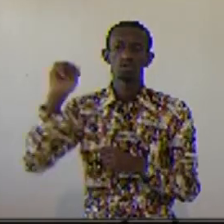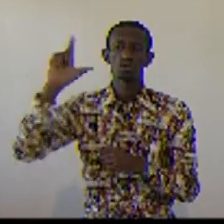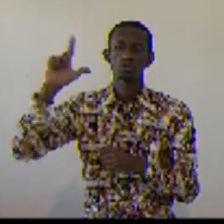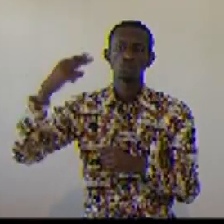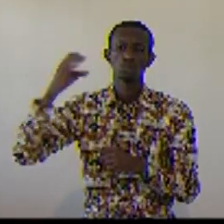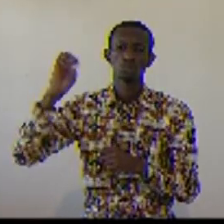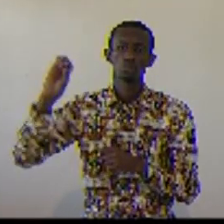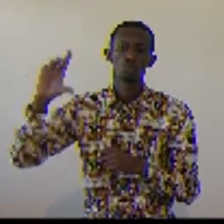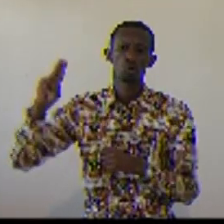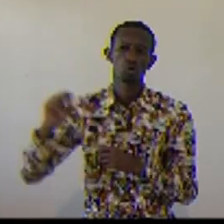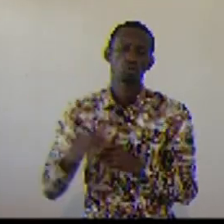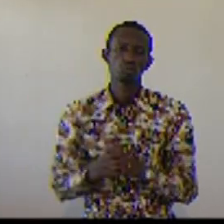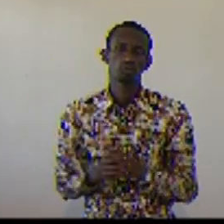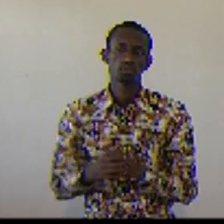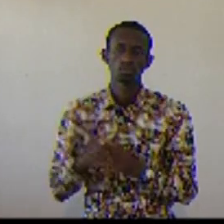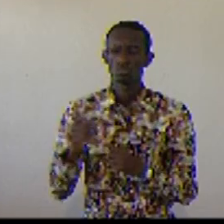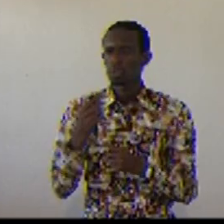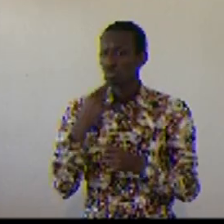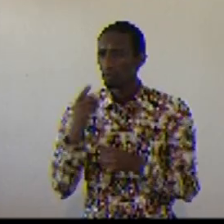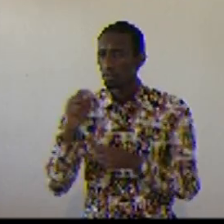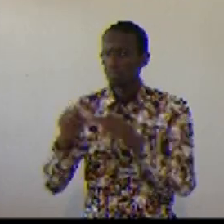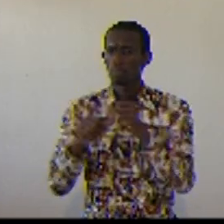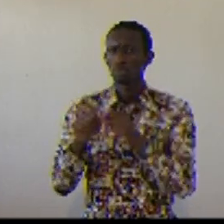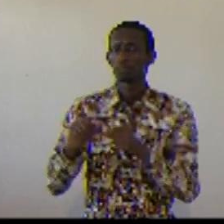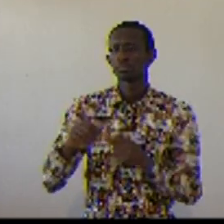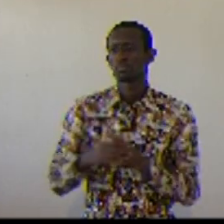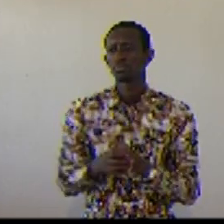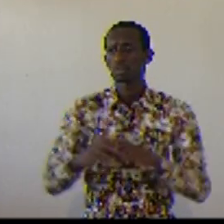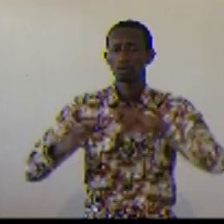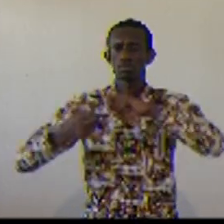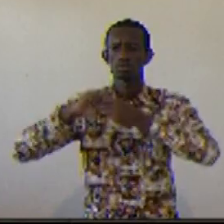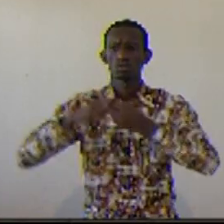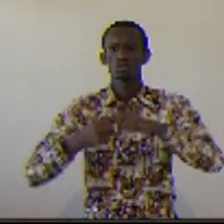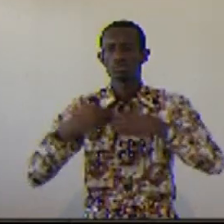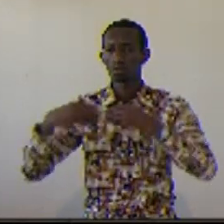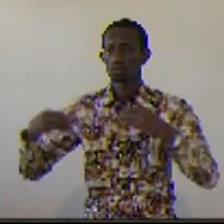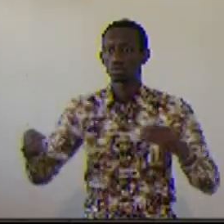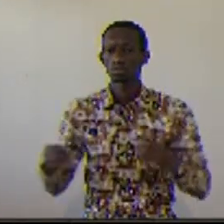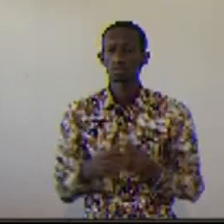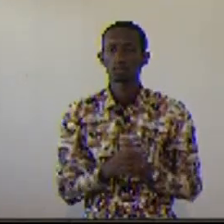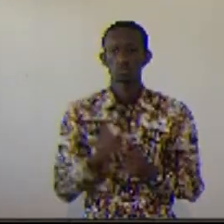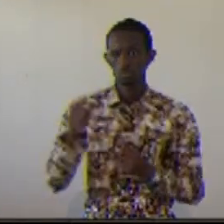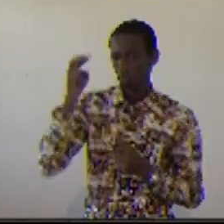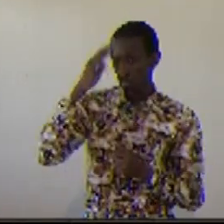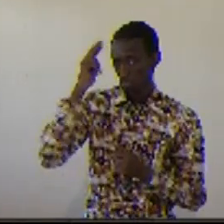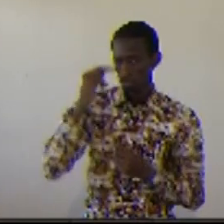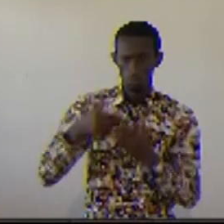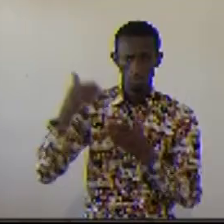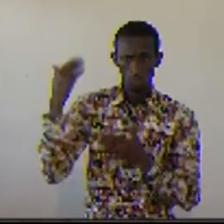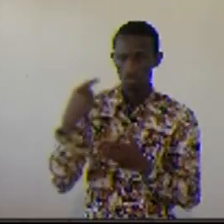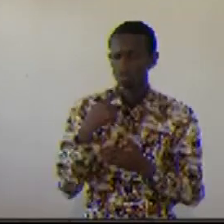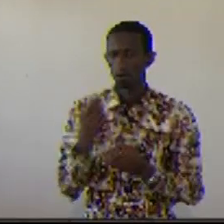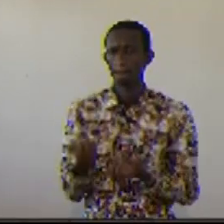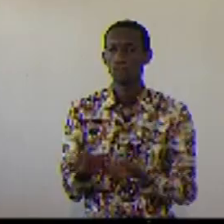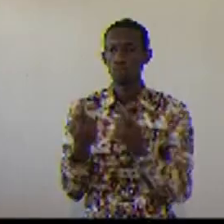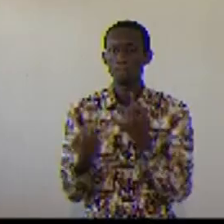reduced. So when we're talking about this, the physical properties, remember we talk about the boiling point, the melting